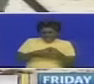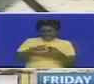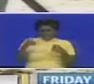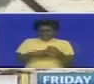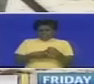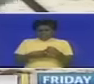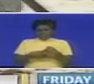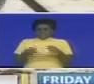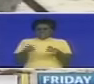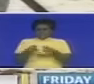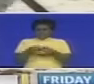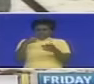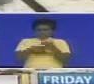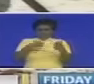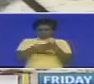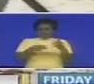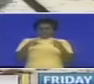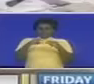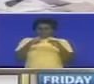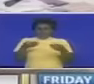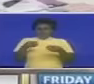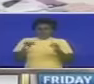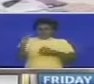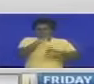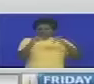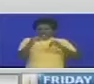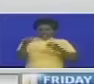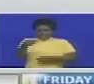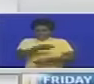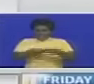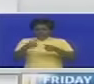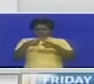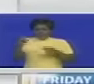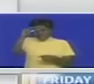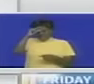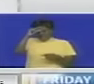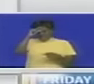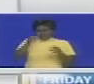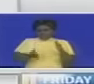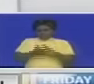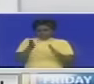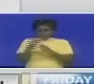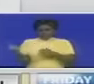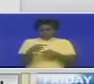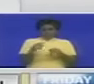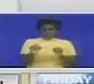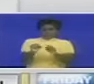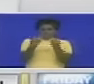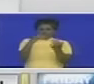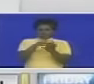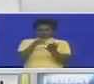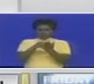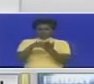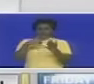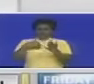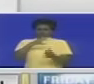And it has cost it the title of top foreign exchange earner in the country. But now the government is moving in to rectify the situation by appointing a